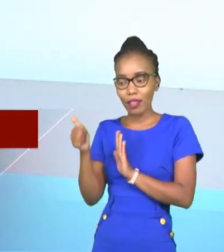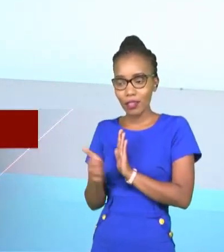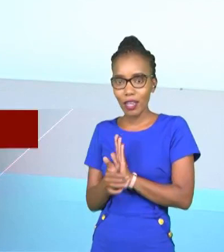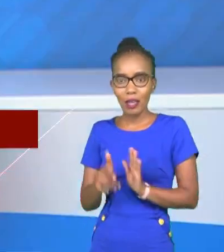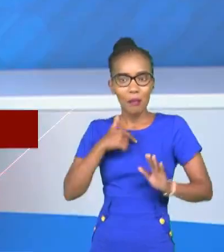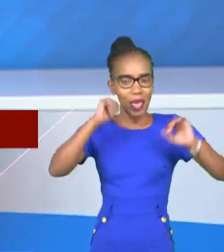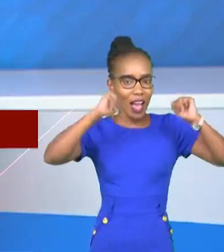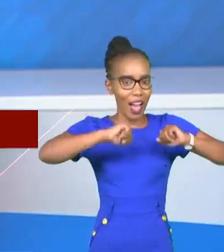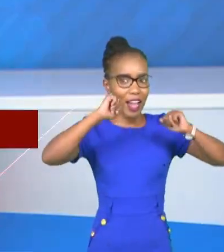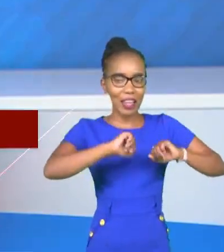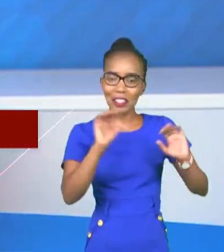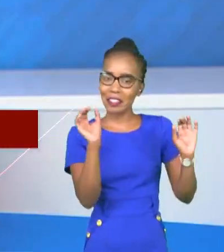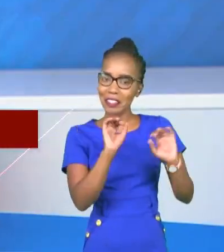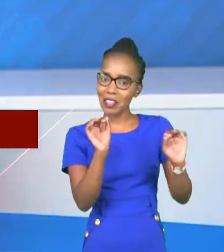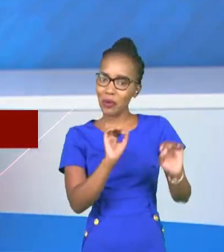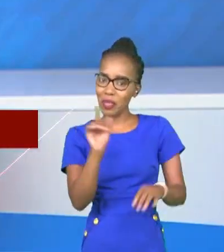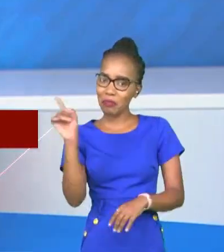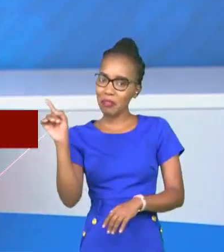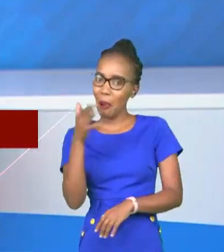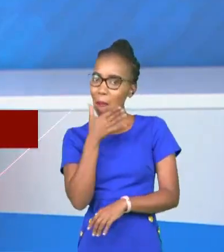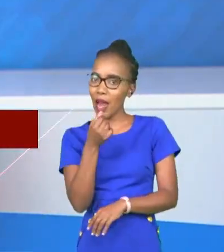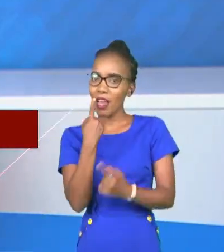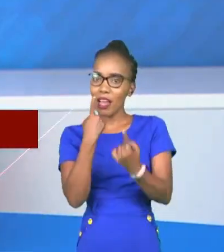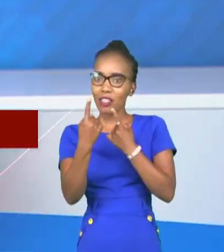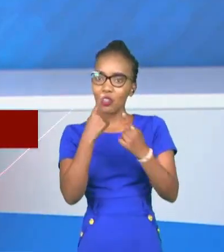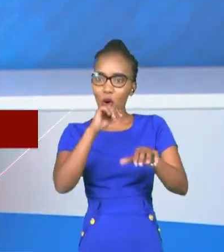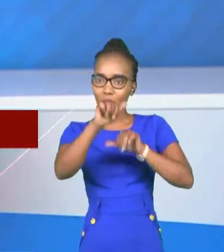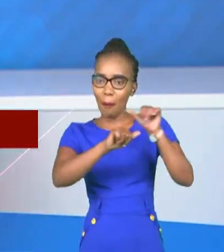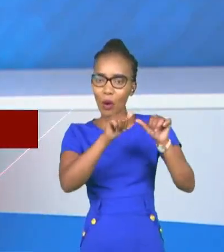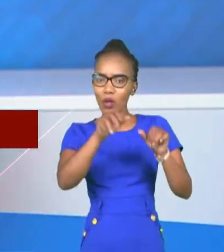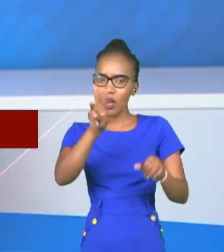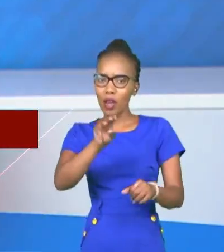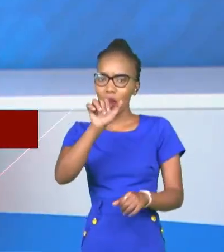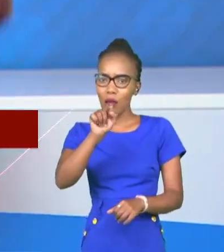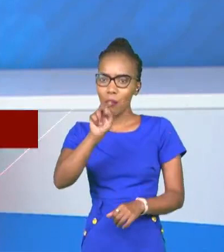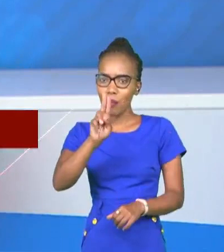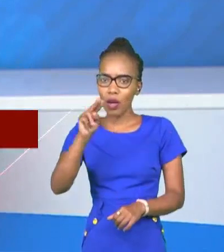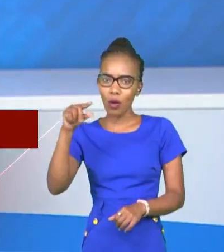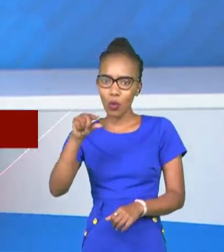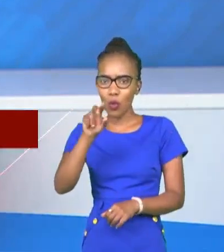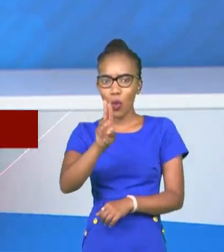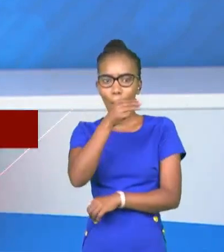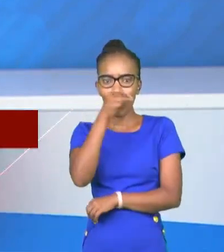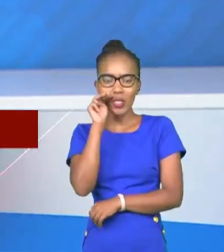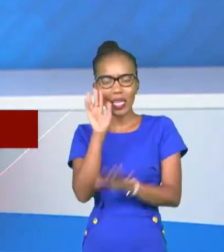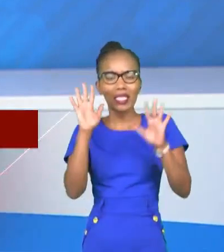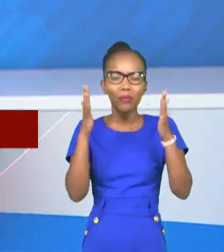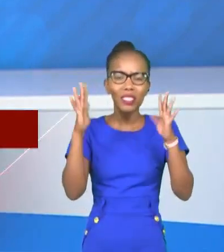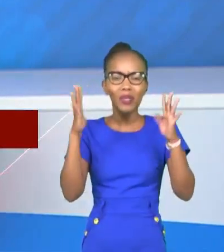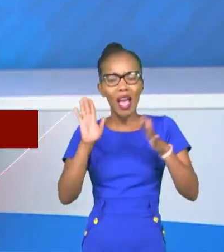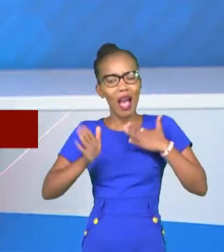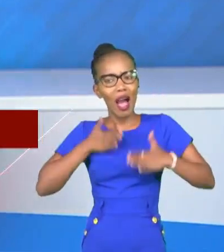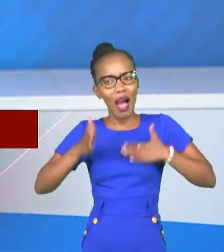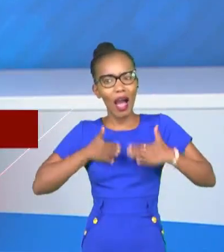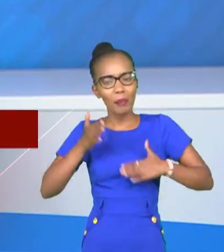disagree with my brother. And he's talking of how Matungu, Musalia was celebrating, but charity